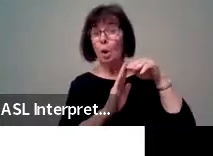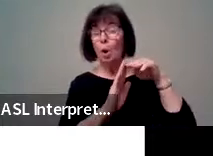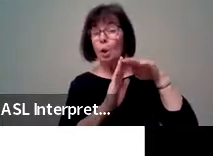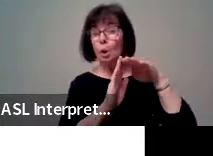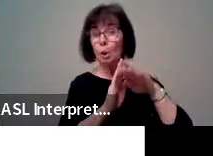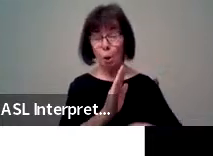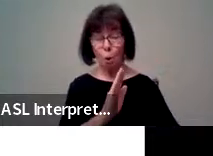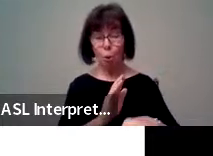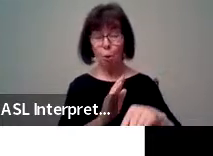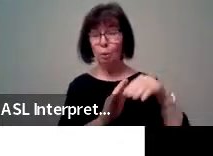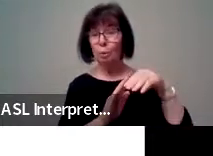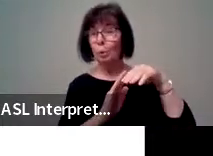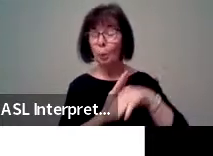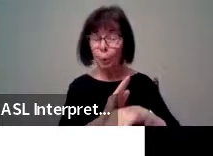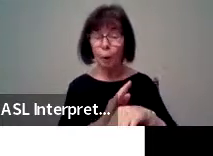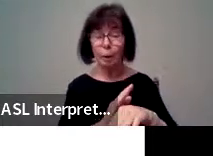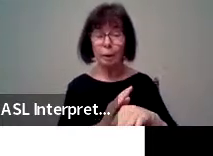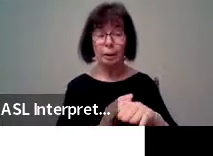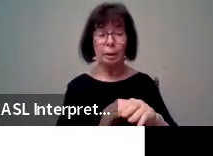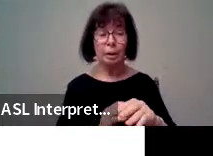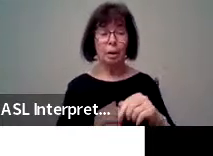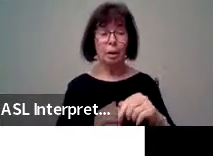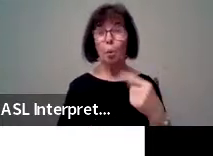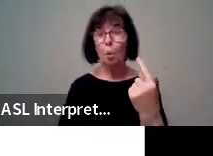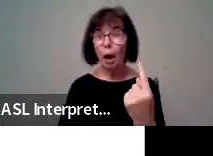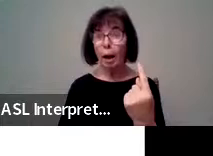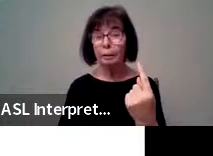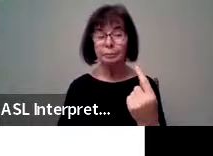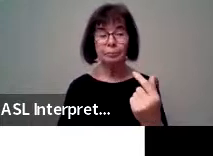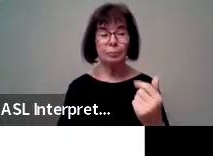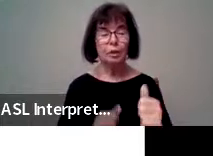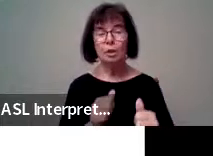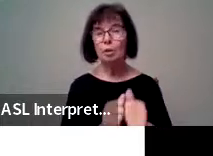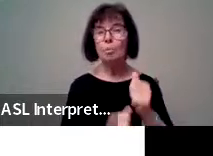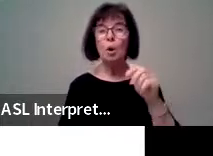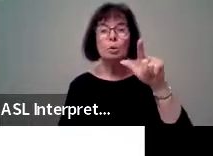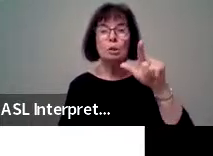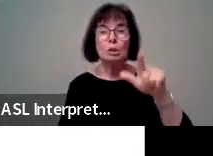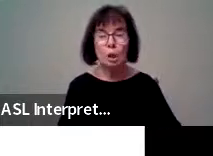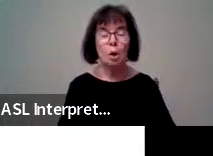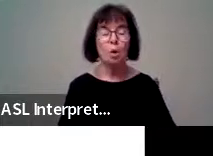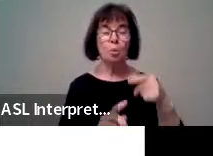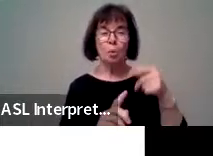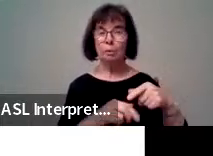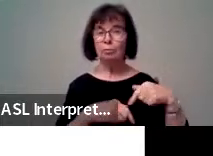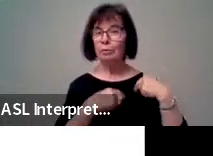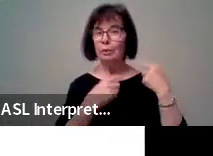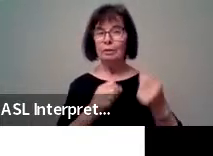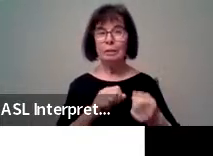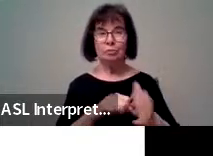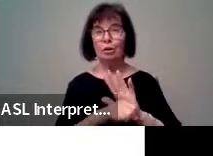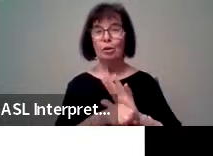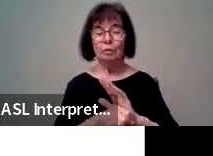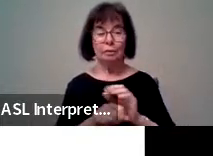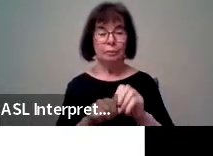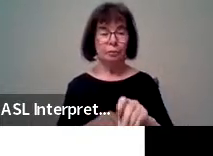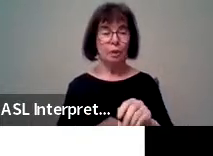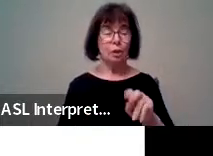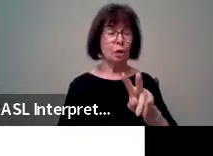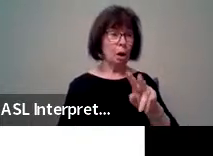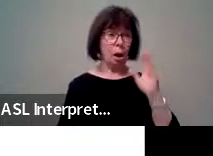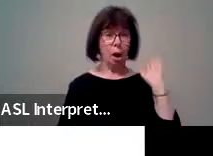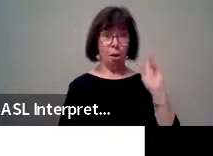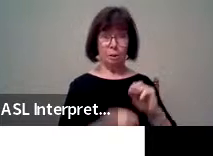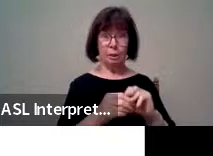unit hospitalizations at 1, lowest point we've been in the pandemic. 270